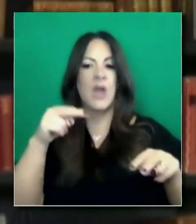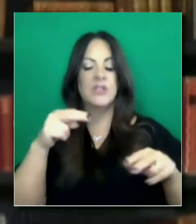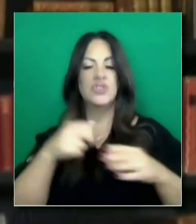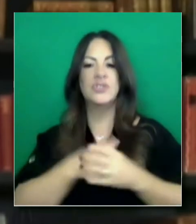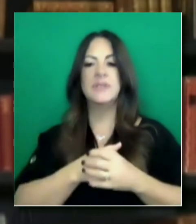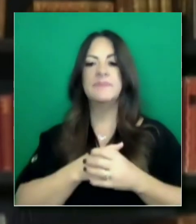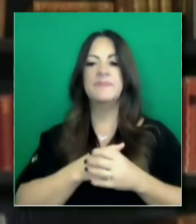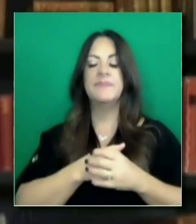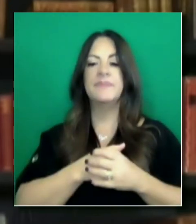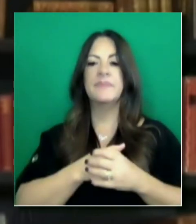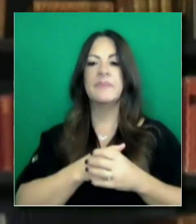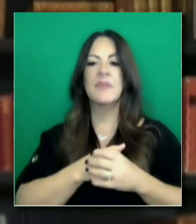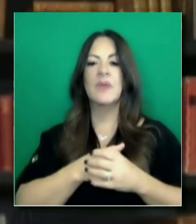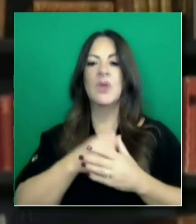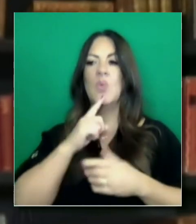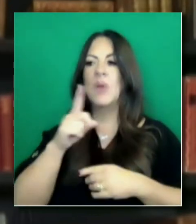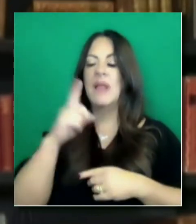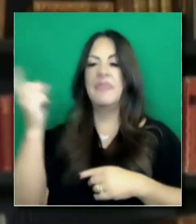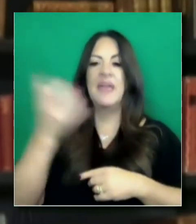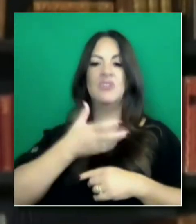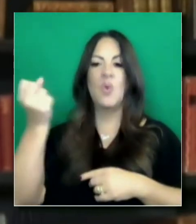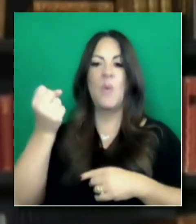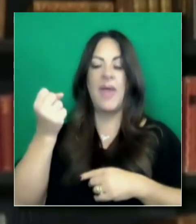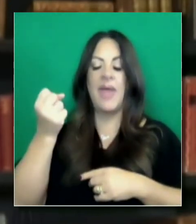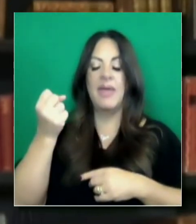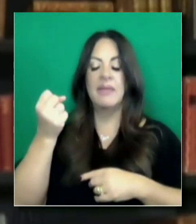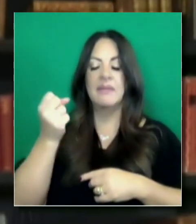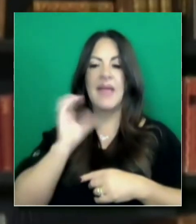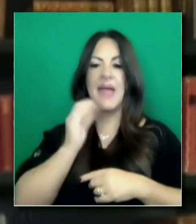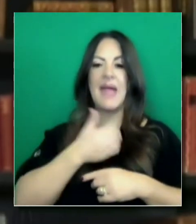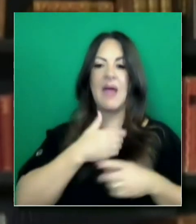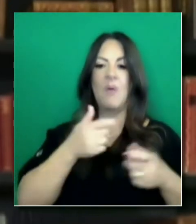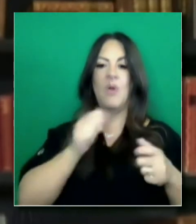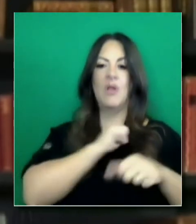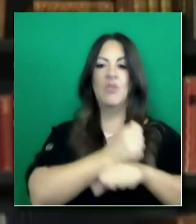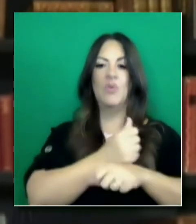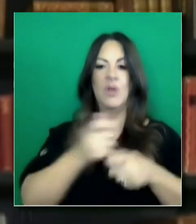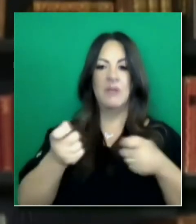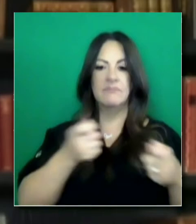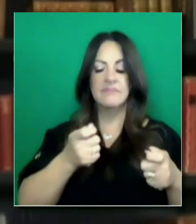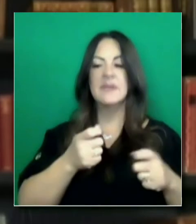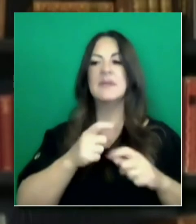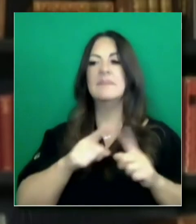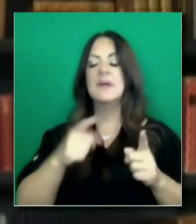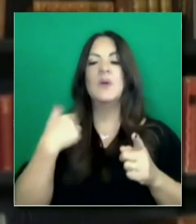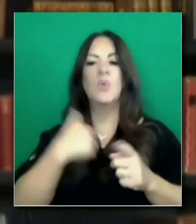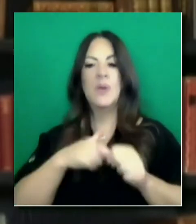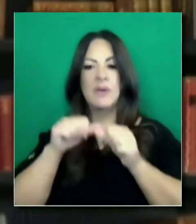from the state many, many, many years ago. And we are continuing